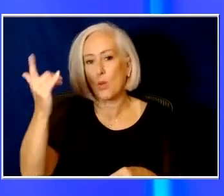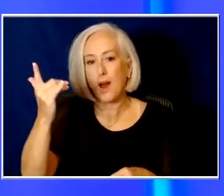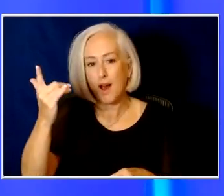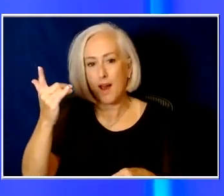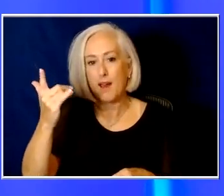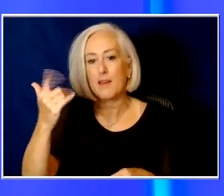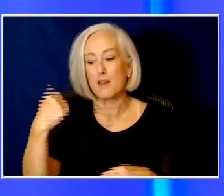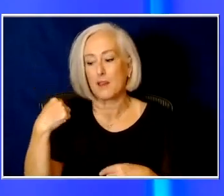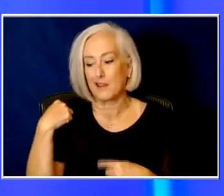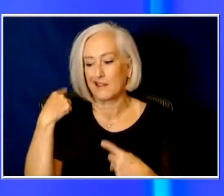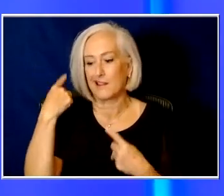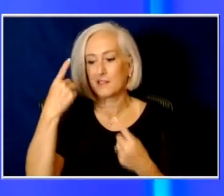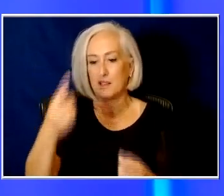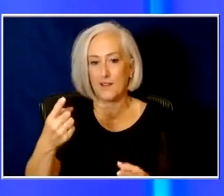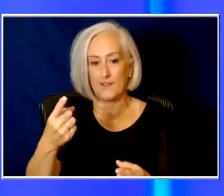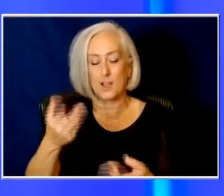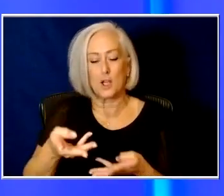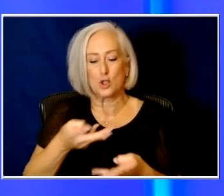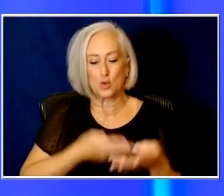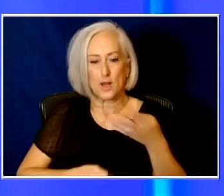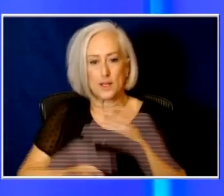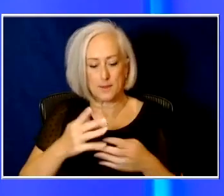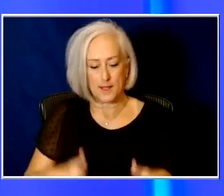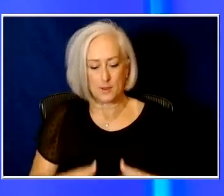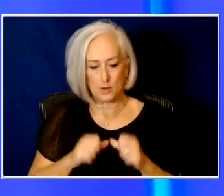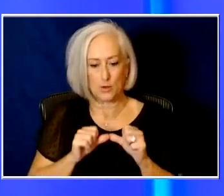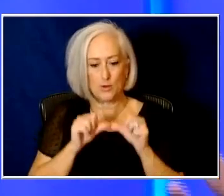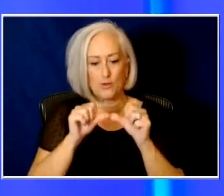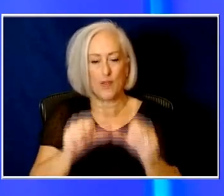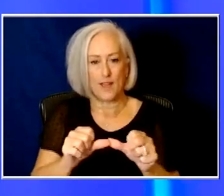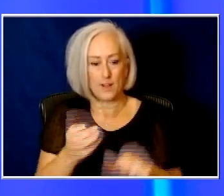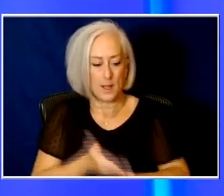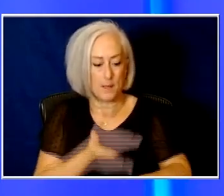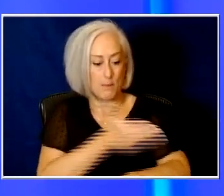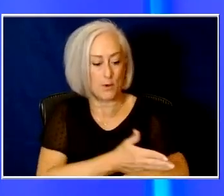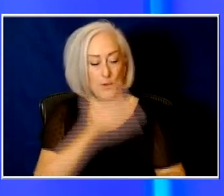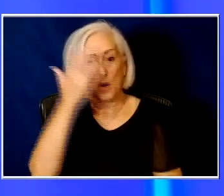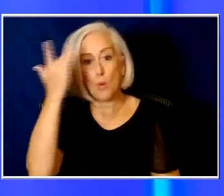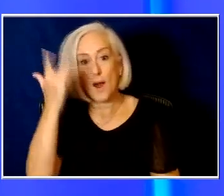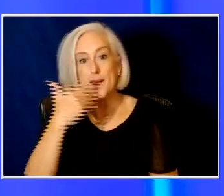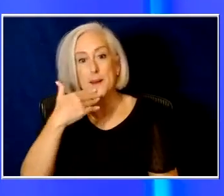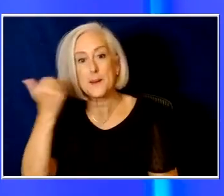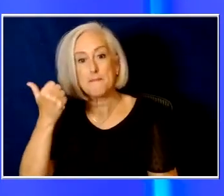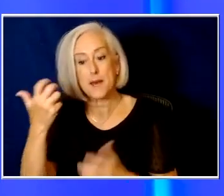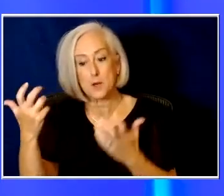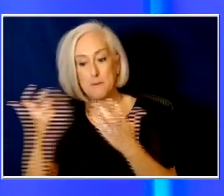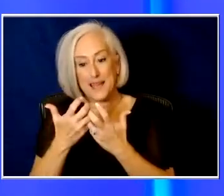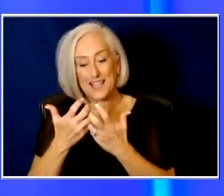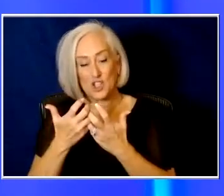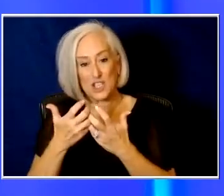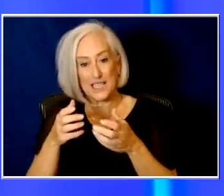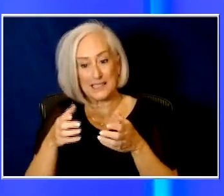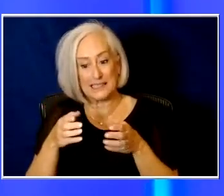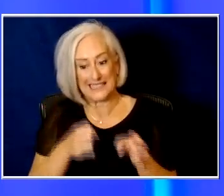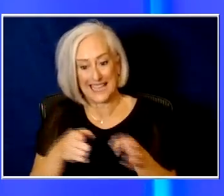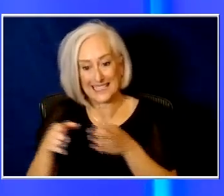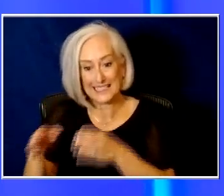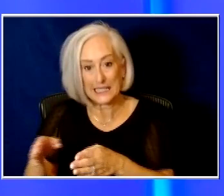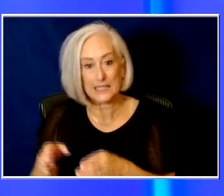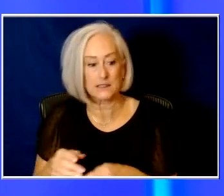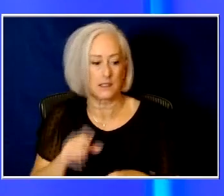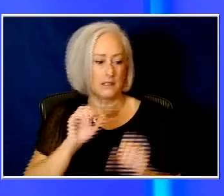survival has improved because we have better matching techniques. We also can take half-match donors, we call it haploidentical or